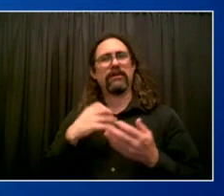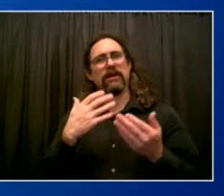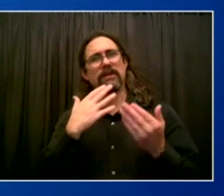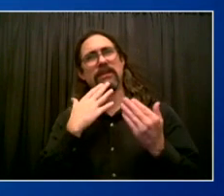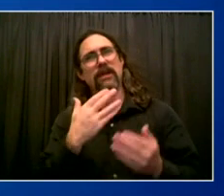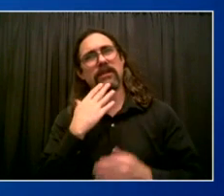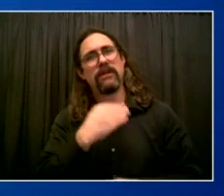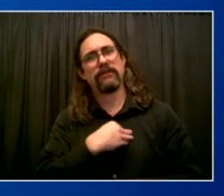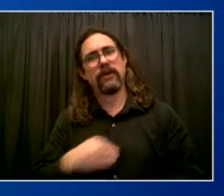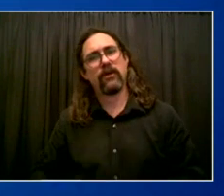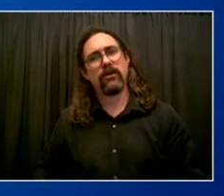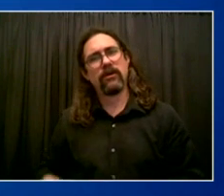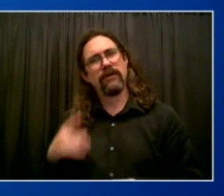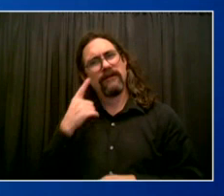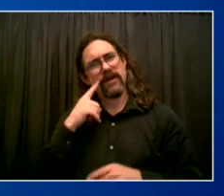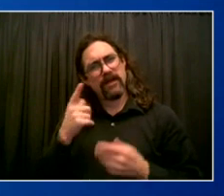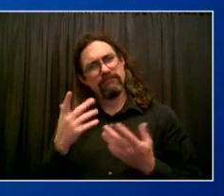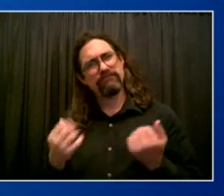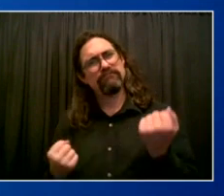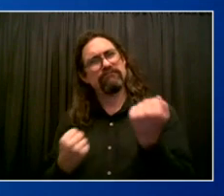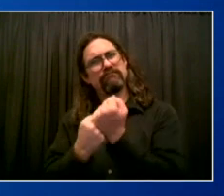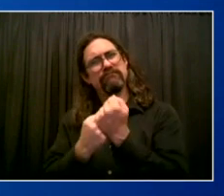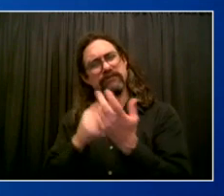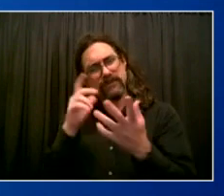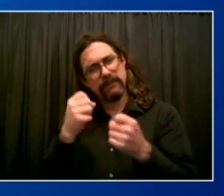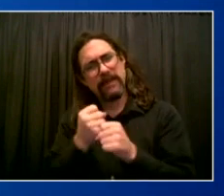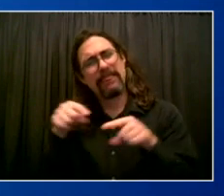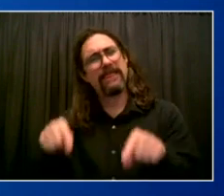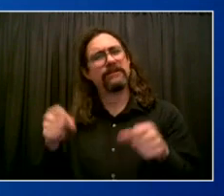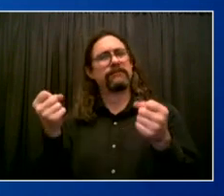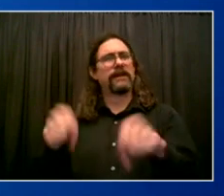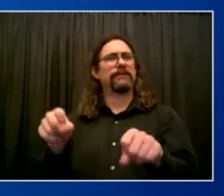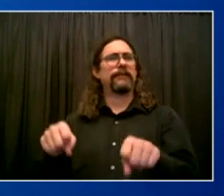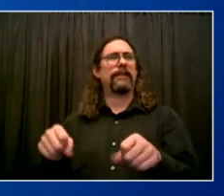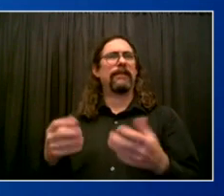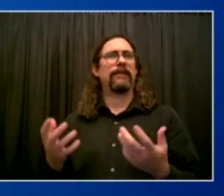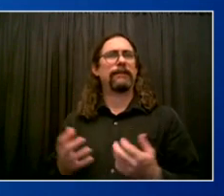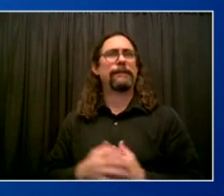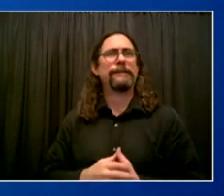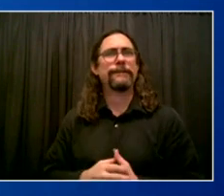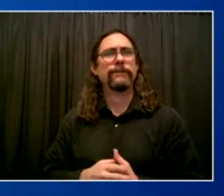your leadership, and it is the police commissioner's North Star to do this